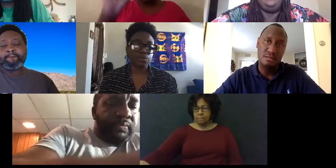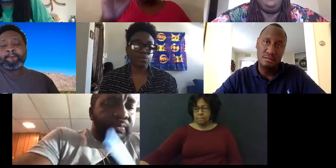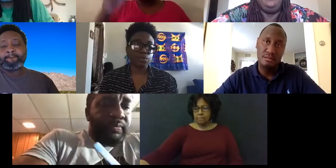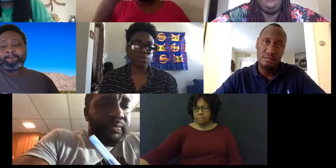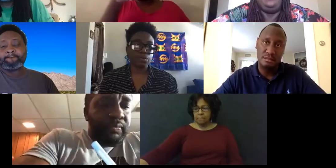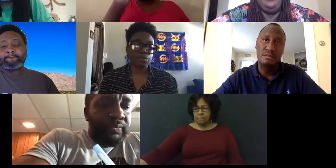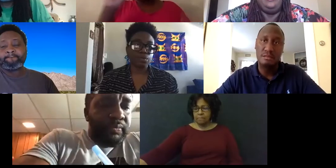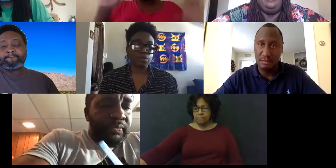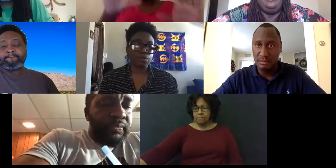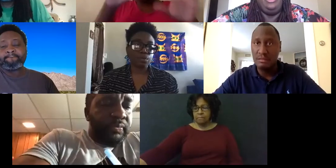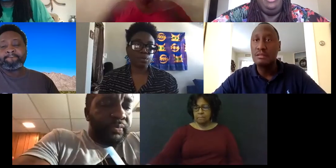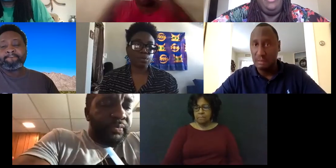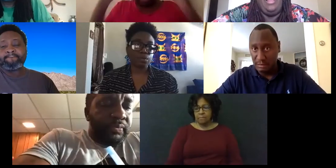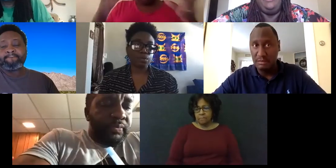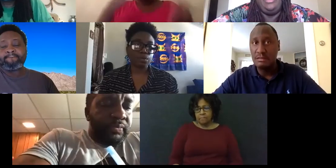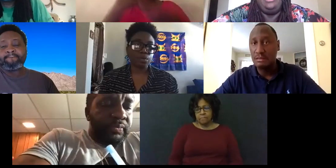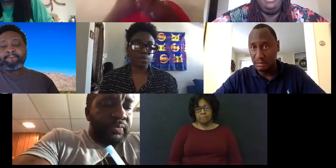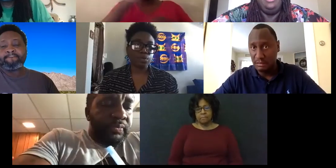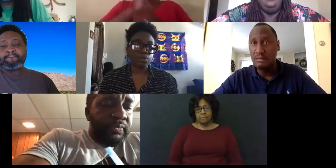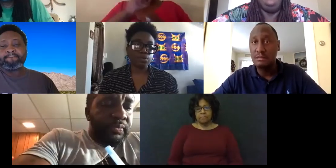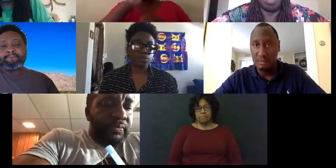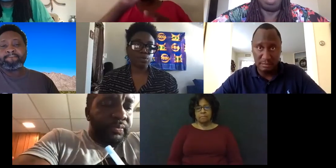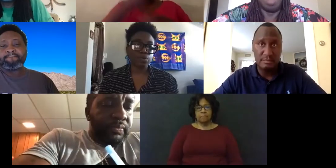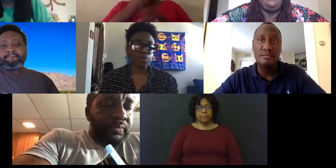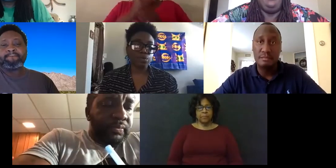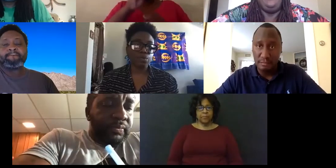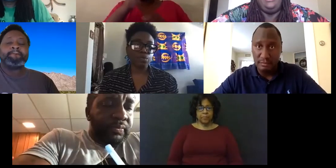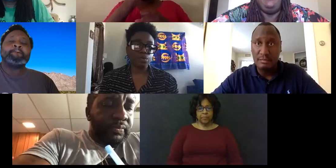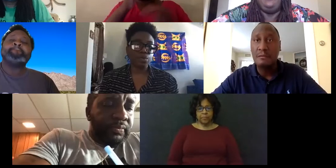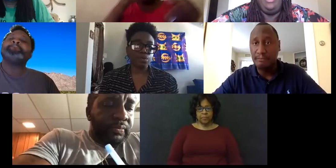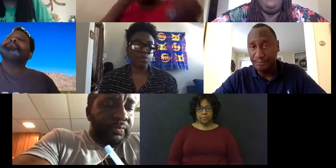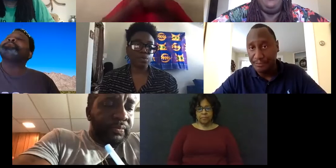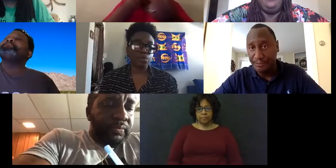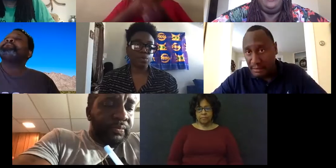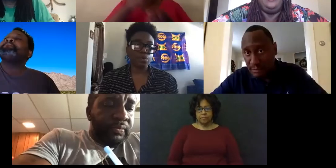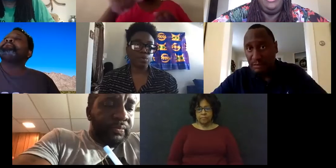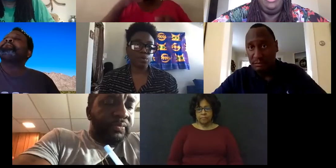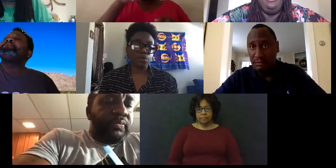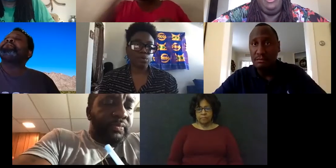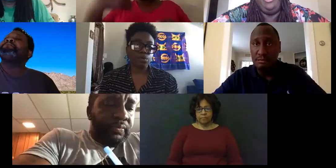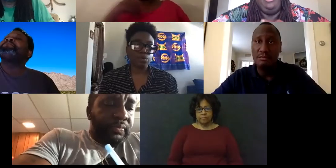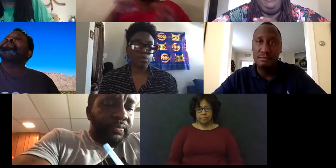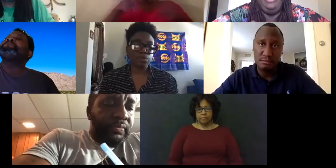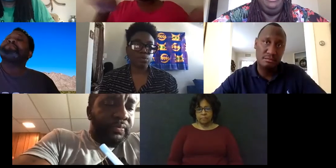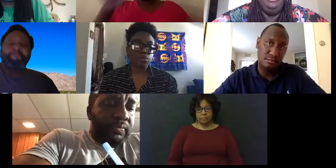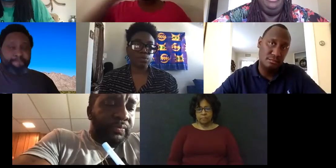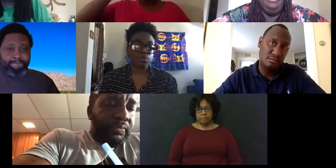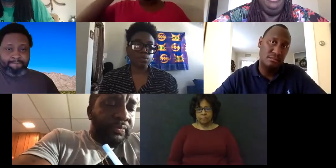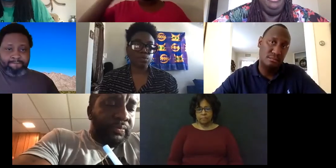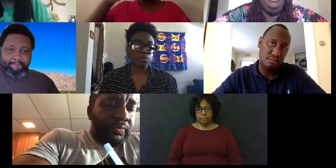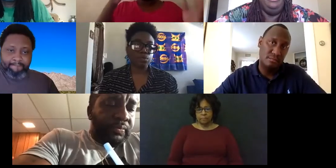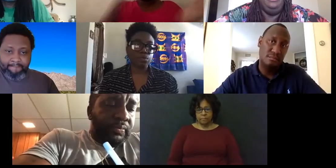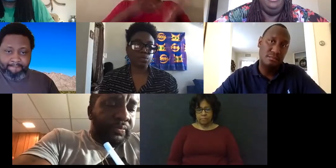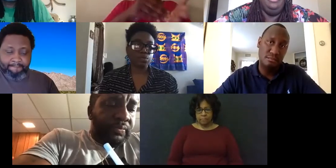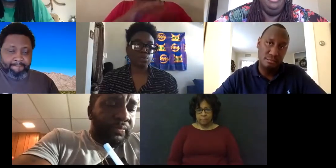make sure that you're uplifting those groups and those advocates who may not always have a platform to speak quite often.